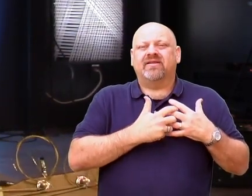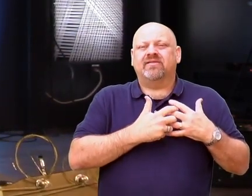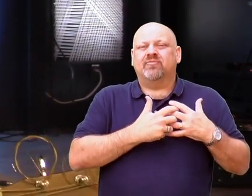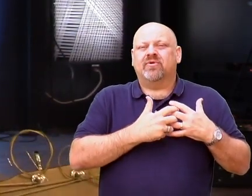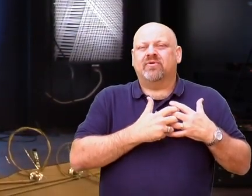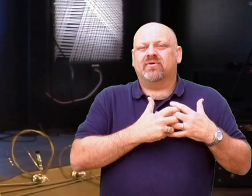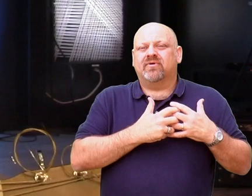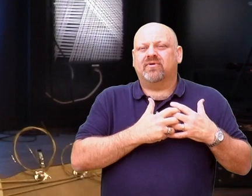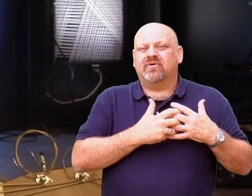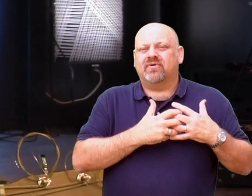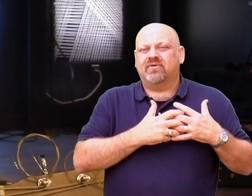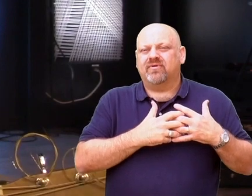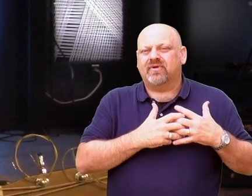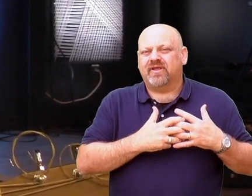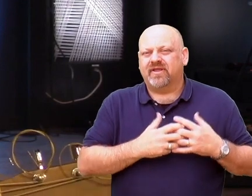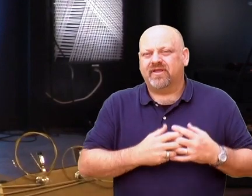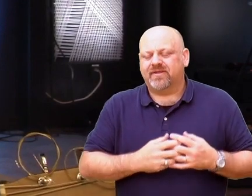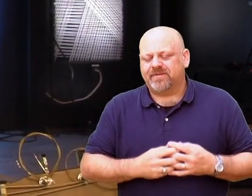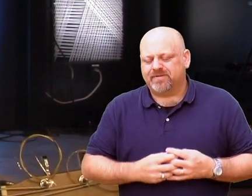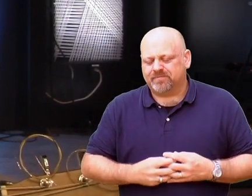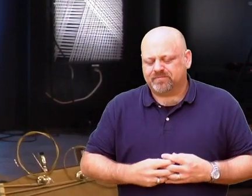heart that is